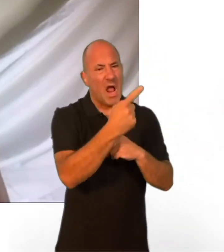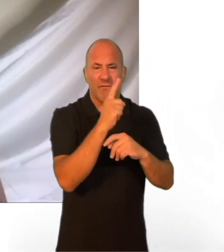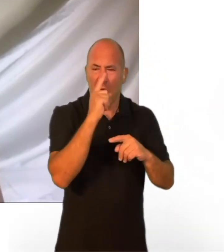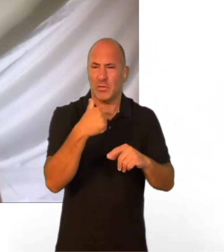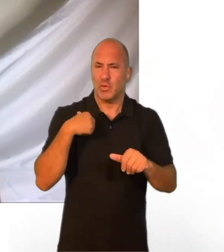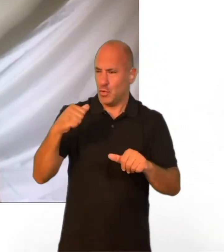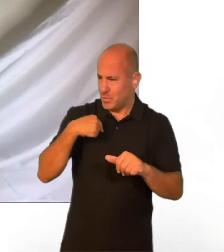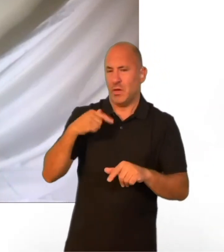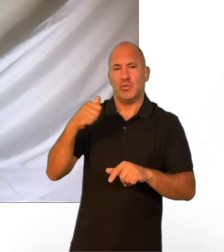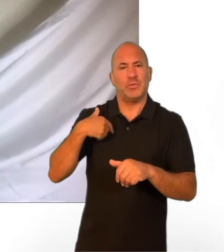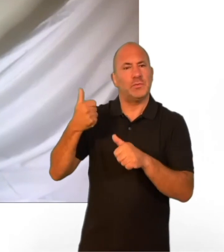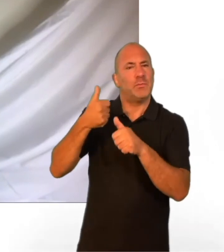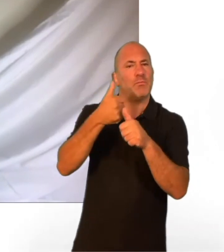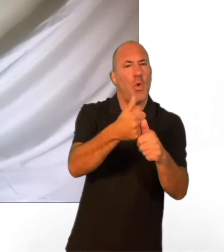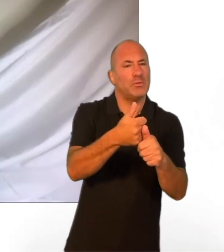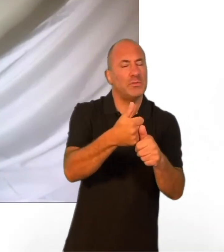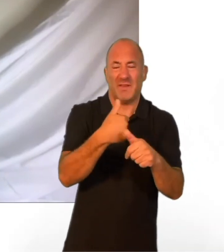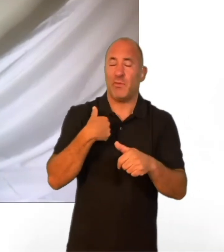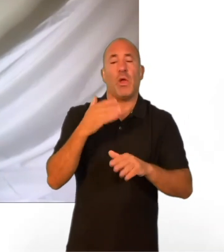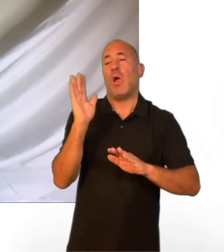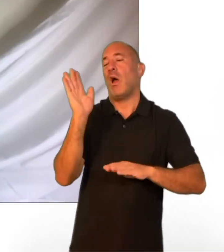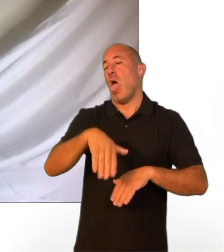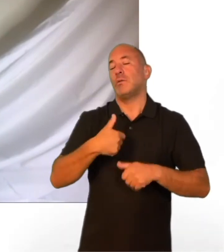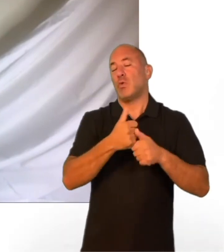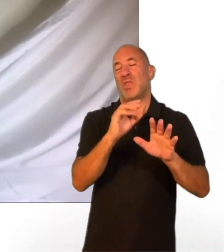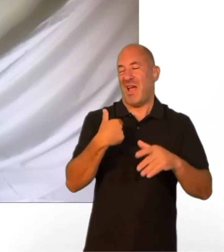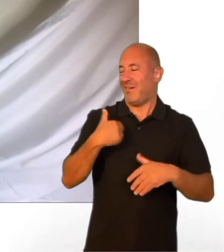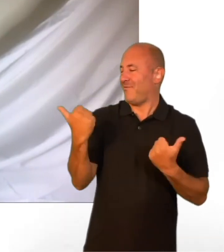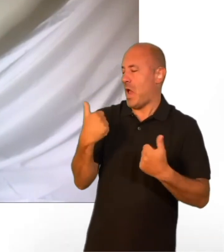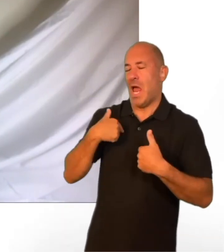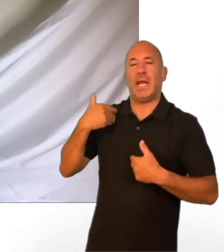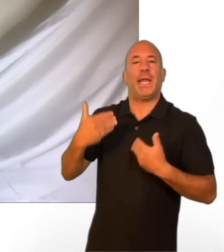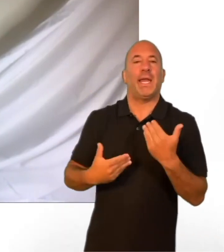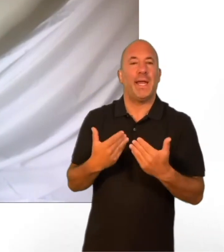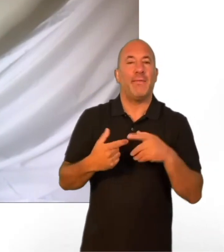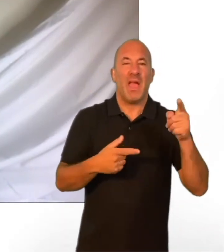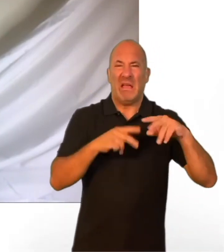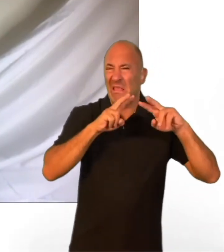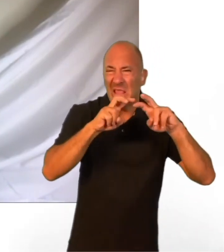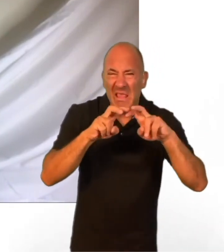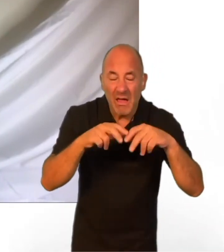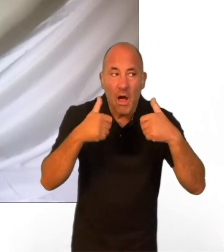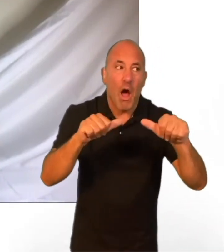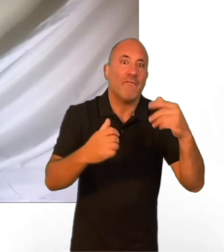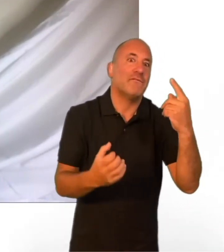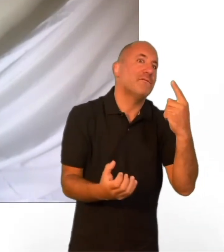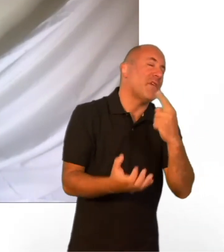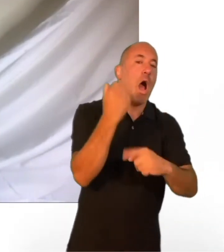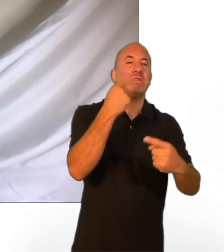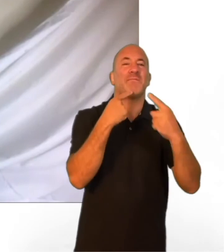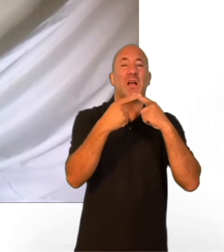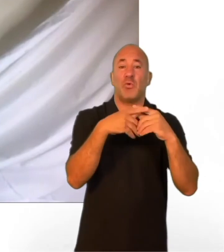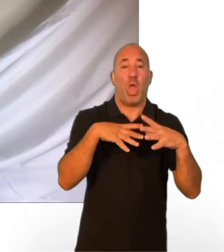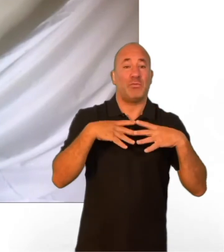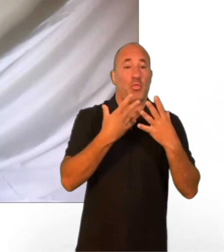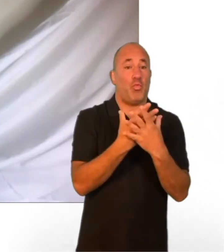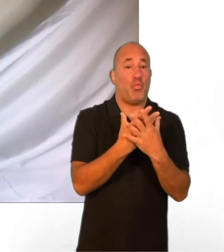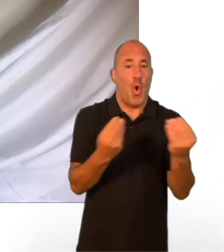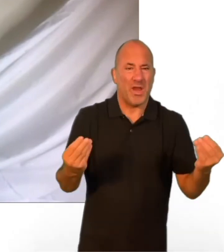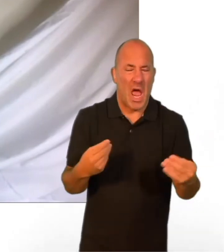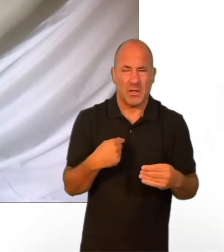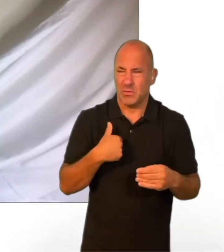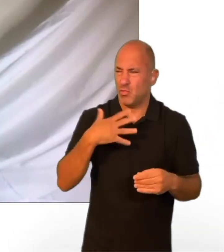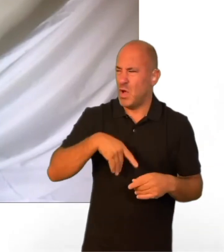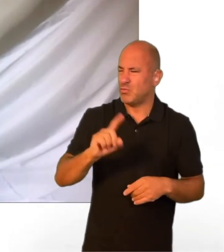access on their own. That, by the time they found it, they're probably too exhausted to even use what it is that they were looking for in the first